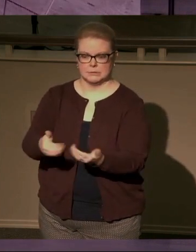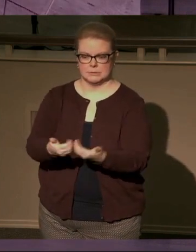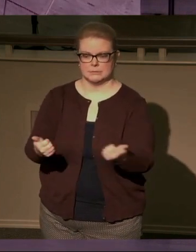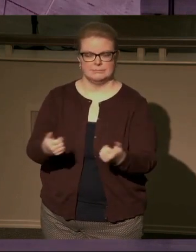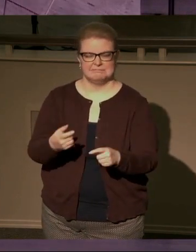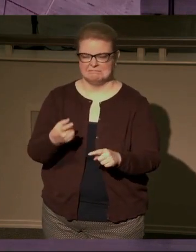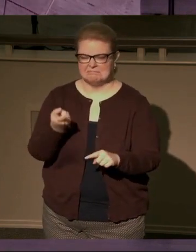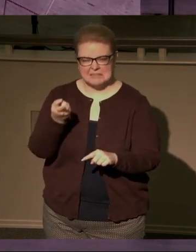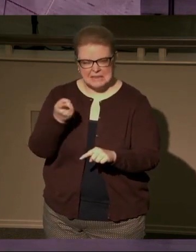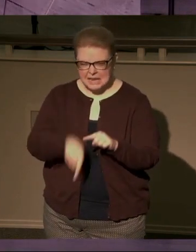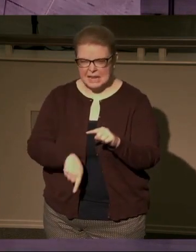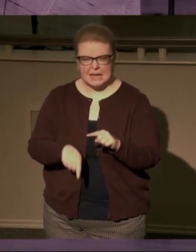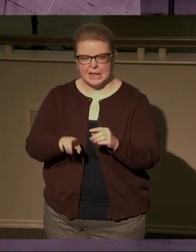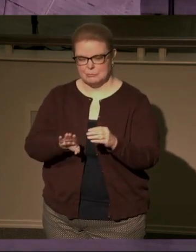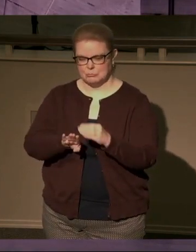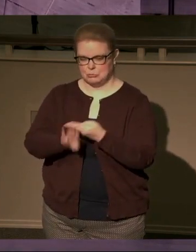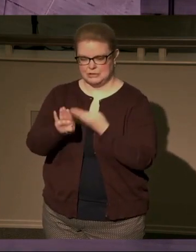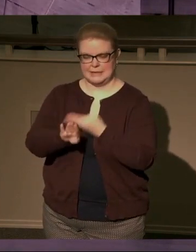do it.